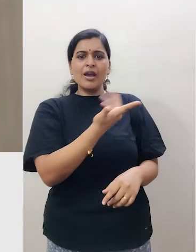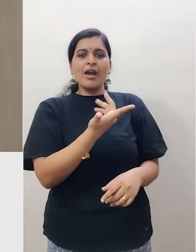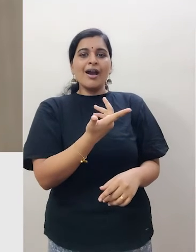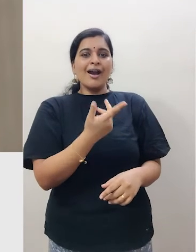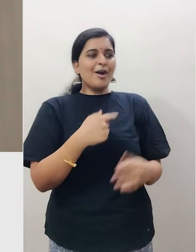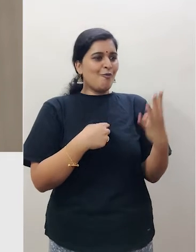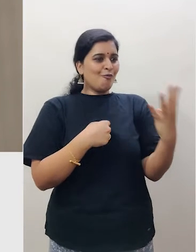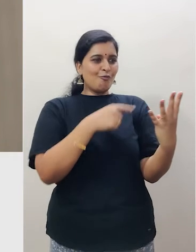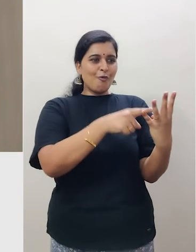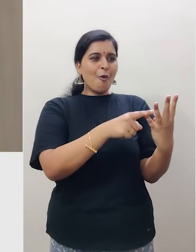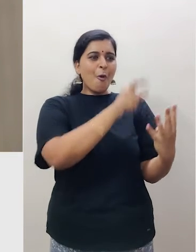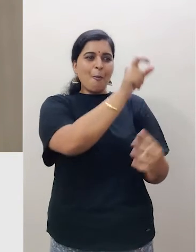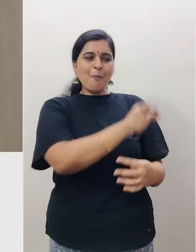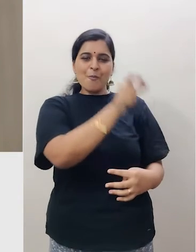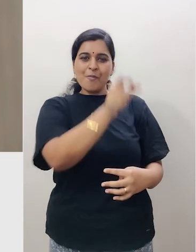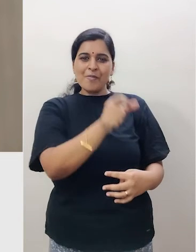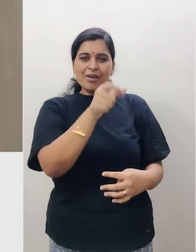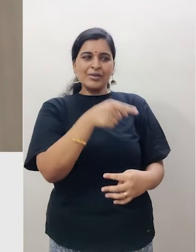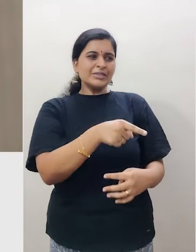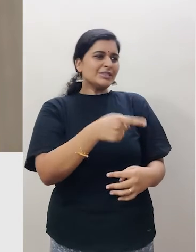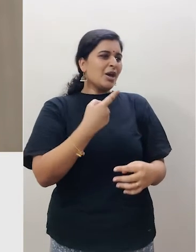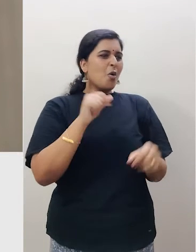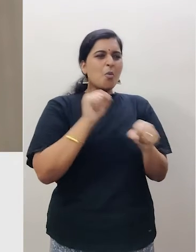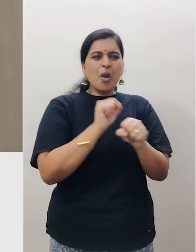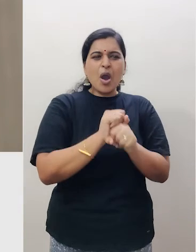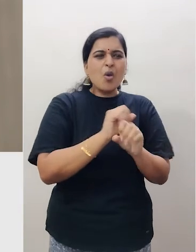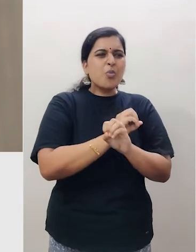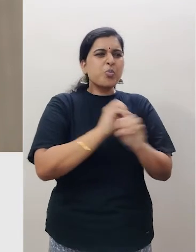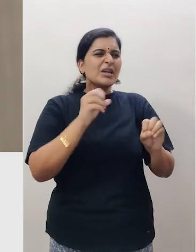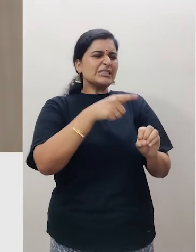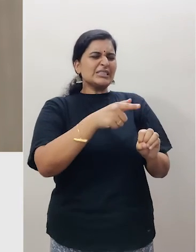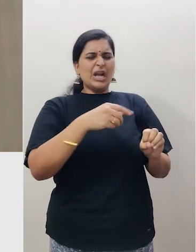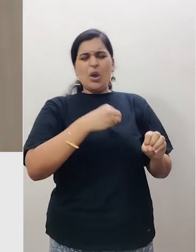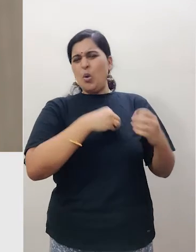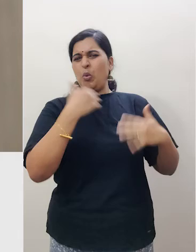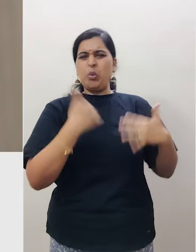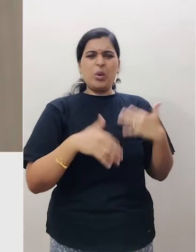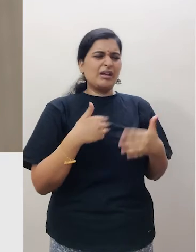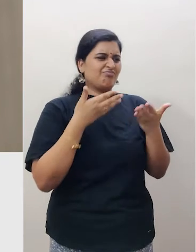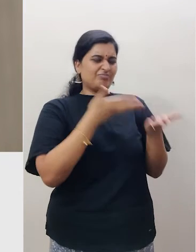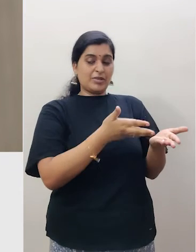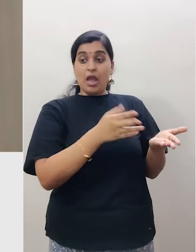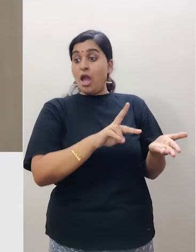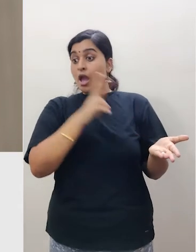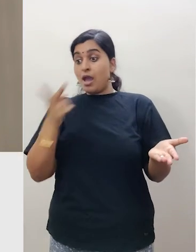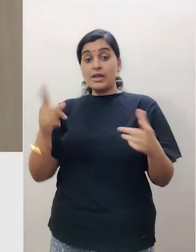and reflective of the sentiment that he wanted to capture in the painting. On the other hand,